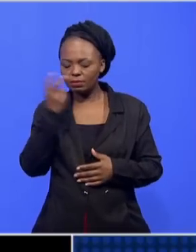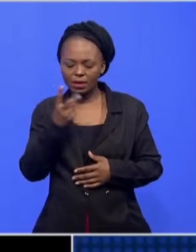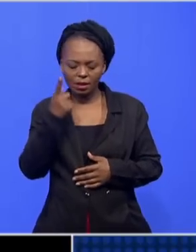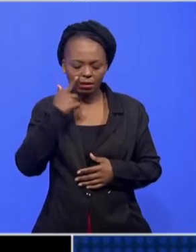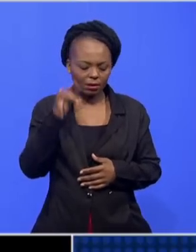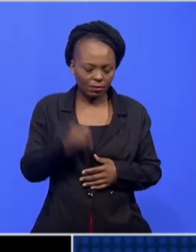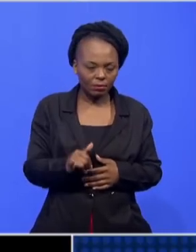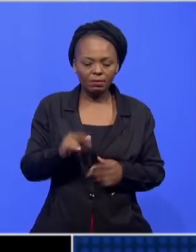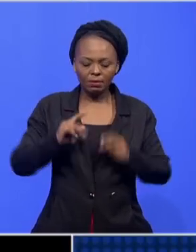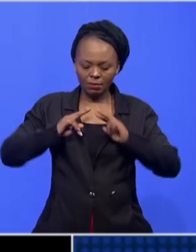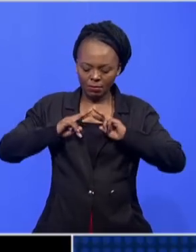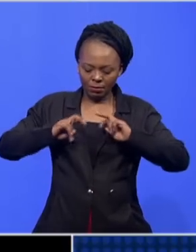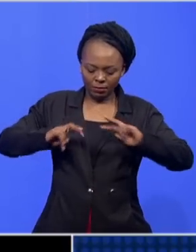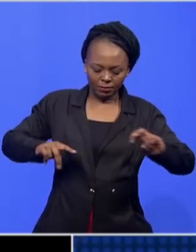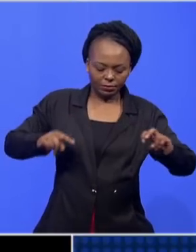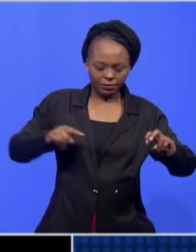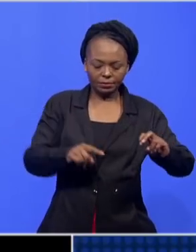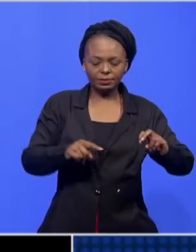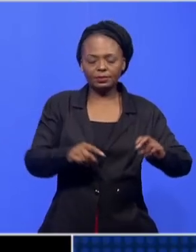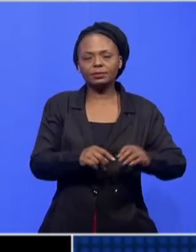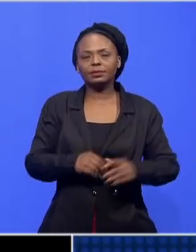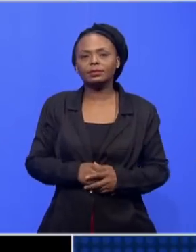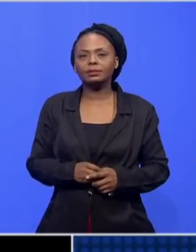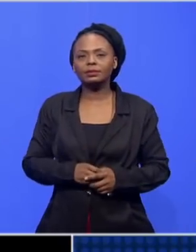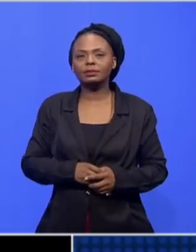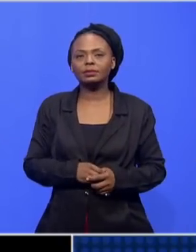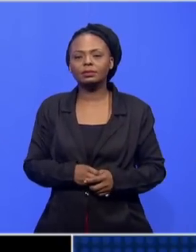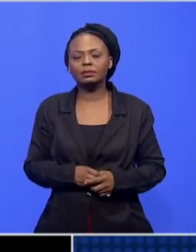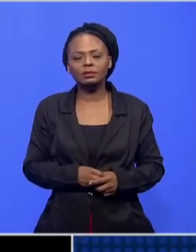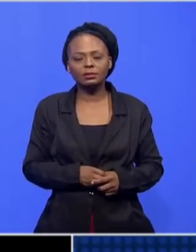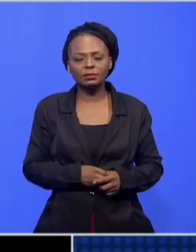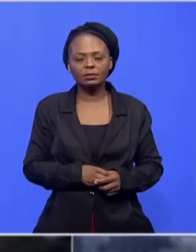investigation. At this stage, the motive for the killing is unknown.